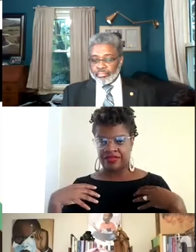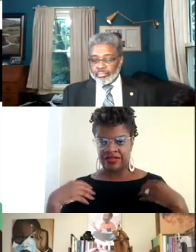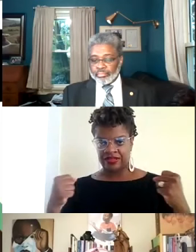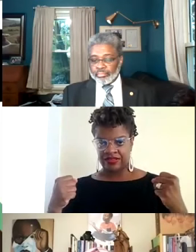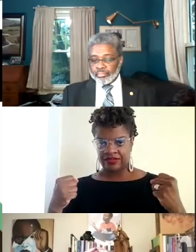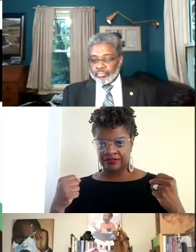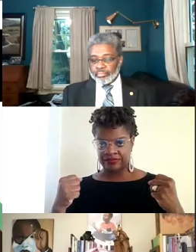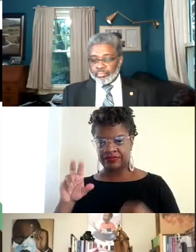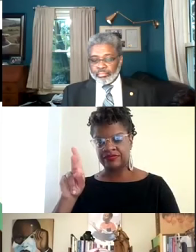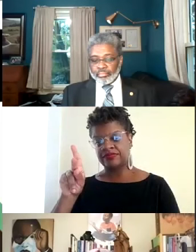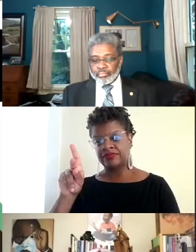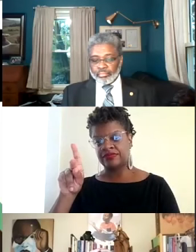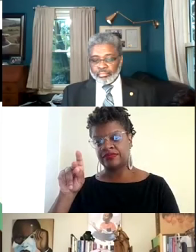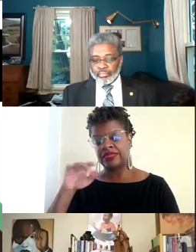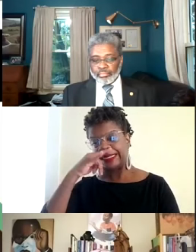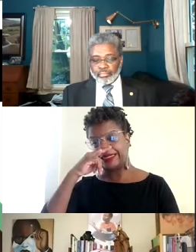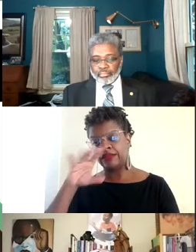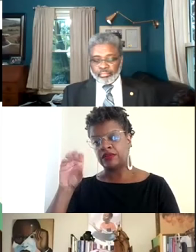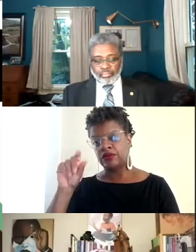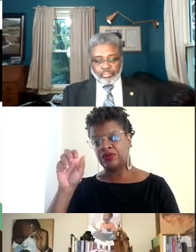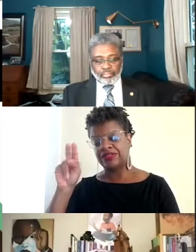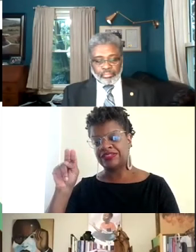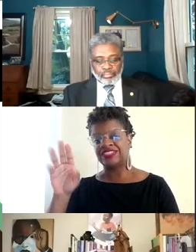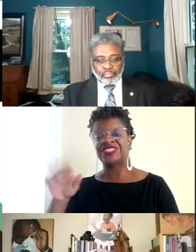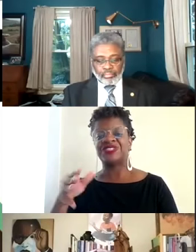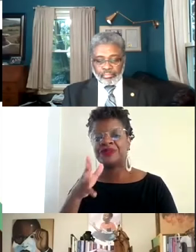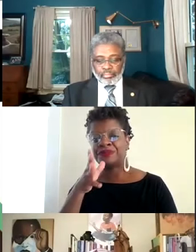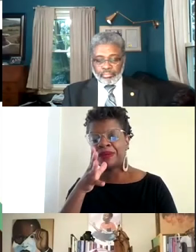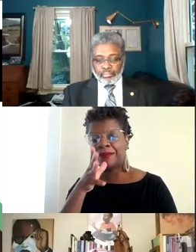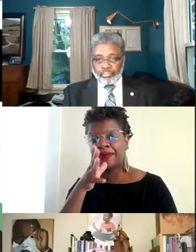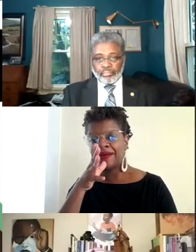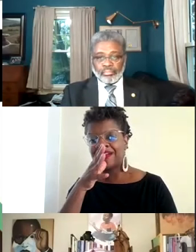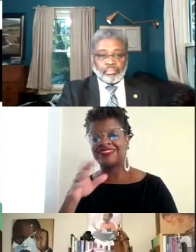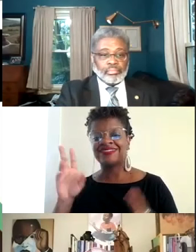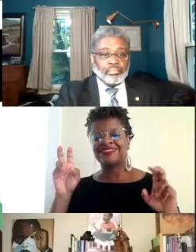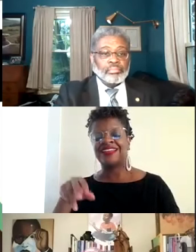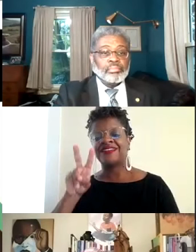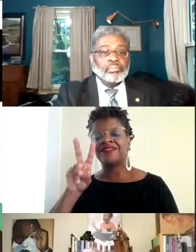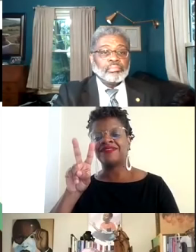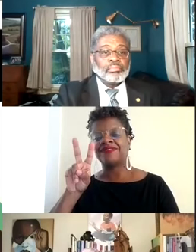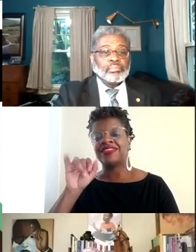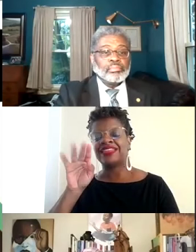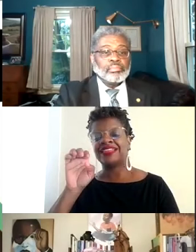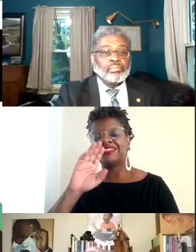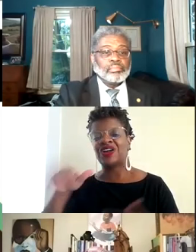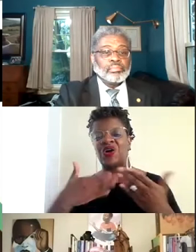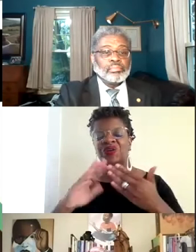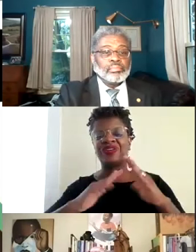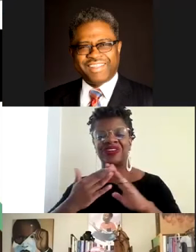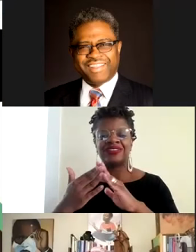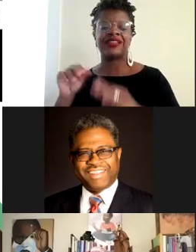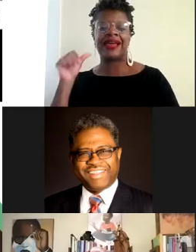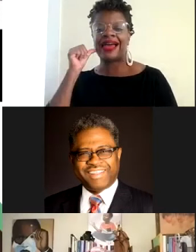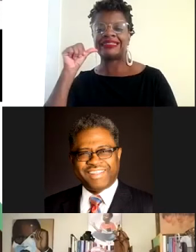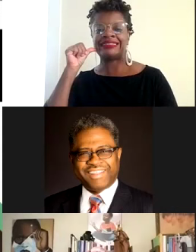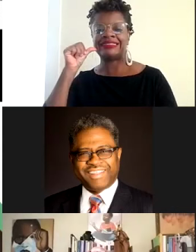our work together. She is a mother, village, auntie, village, everything to all kids in the district. And